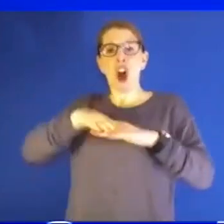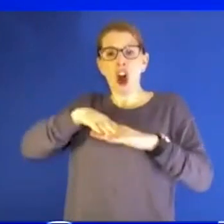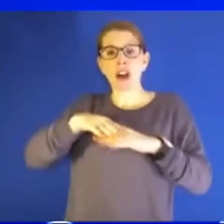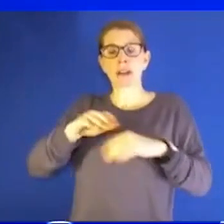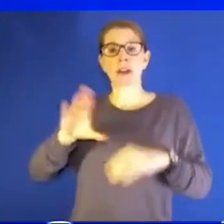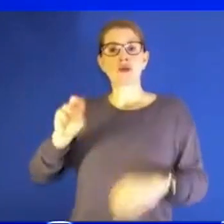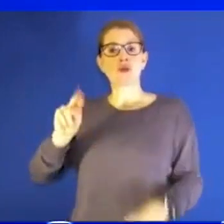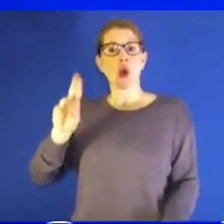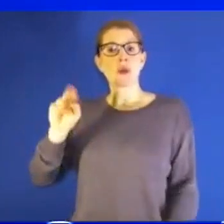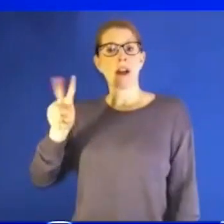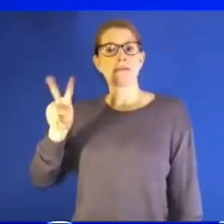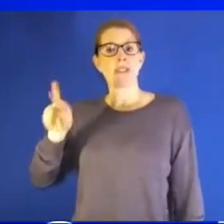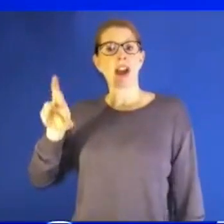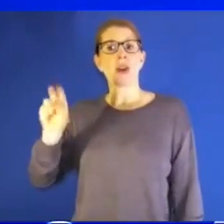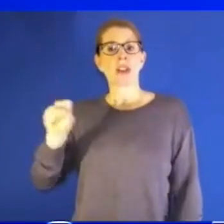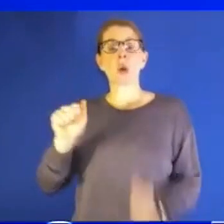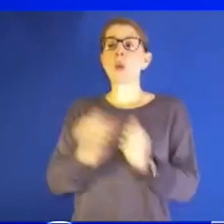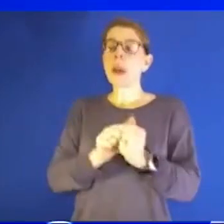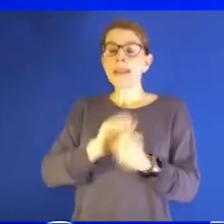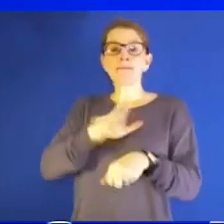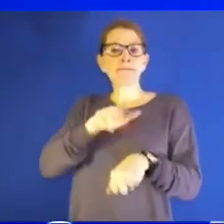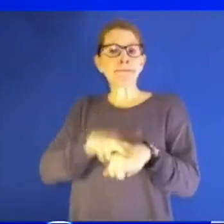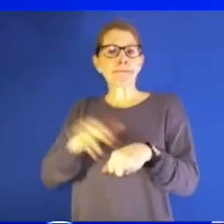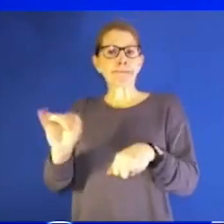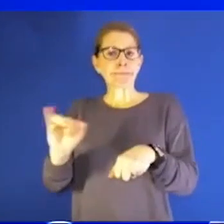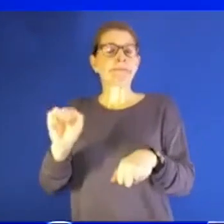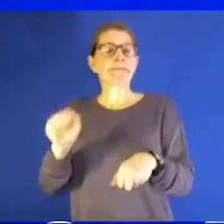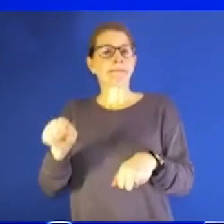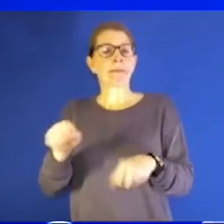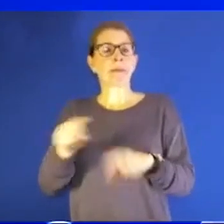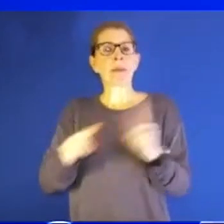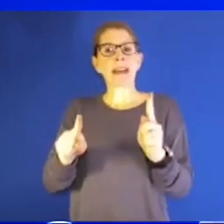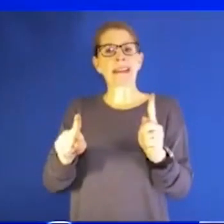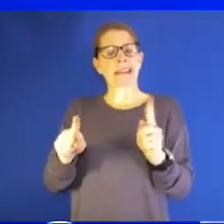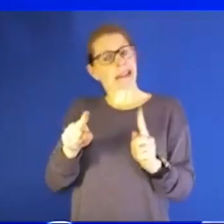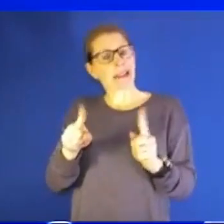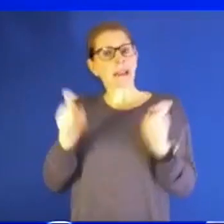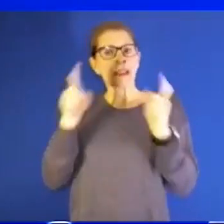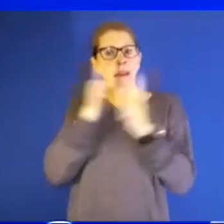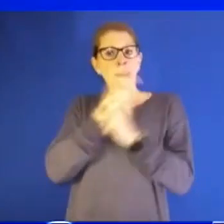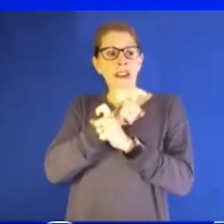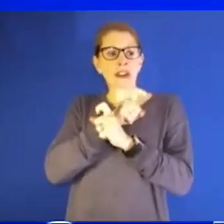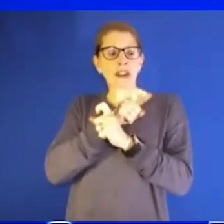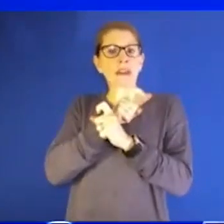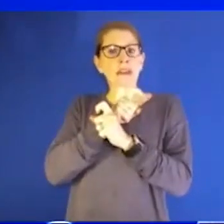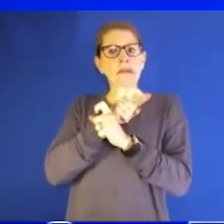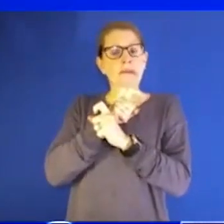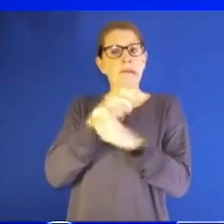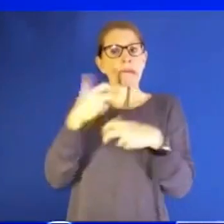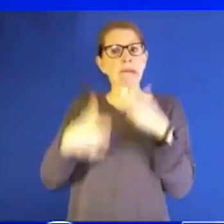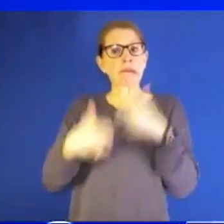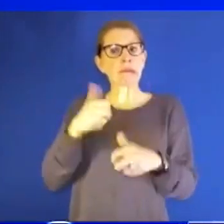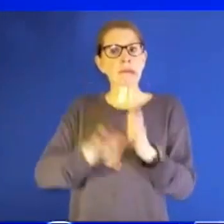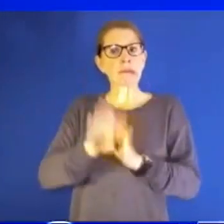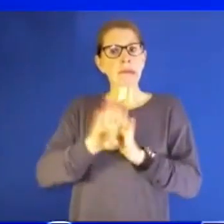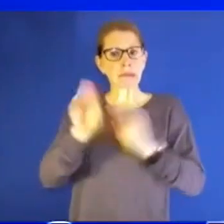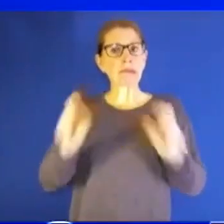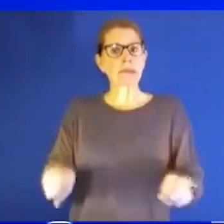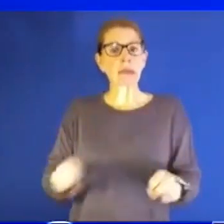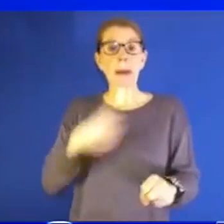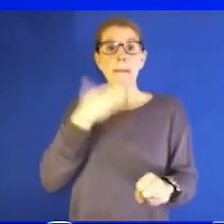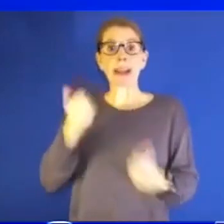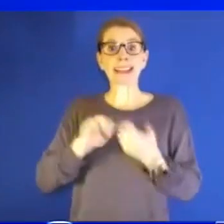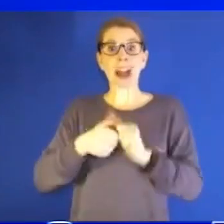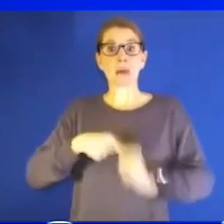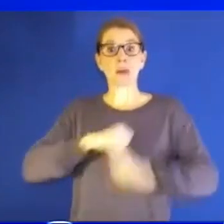with natural infection. But the problem is that the complication rates can be significant, and so the best way to protect yourself